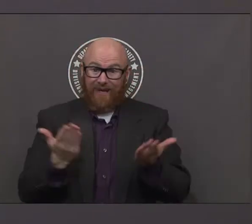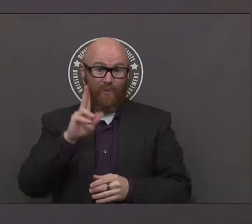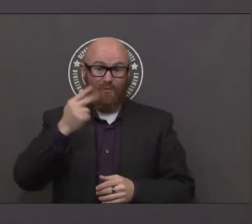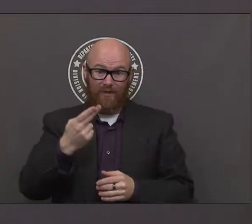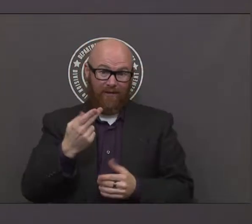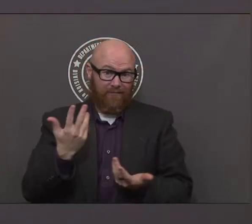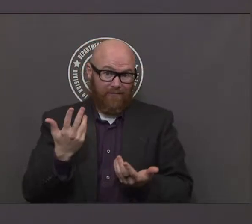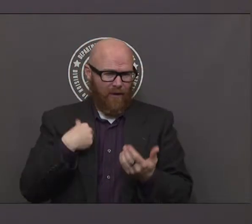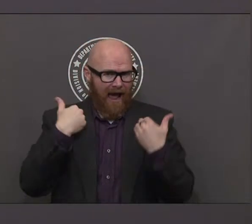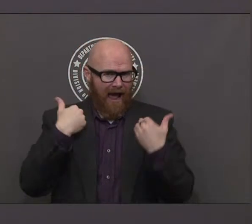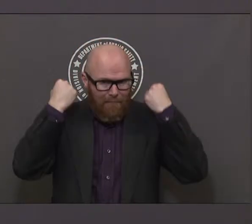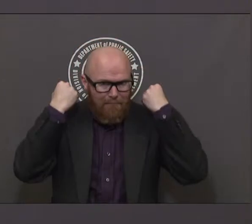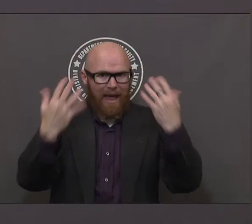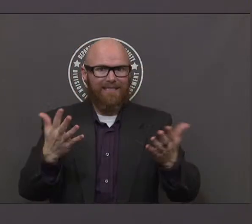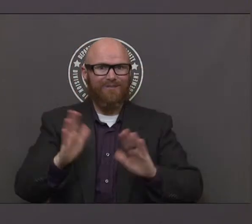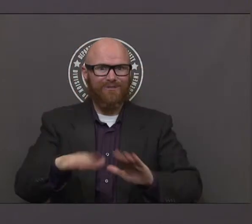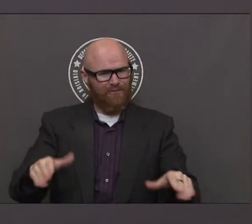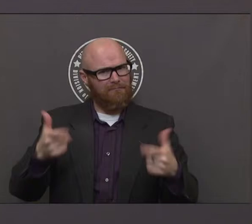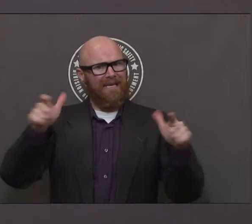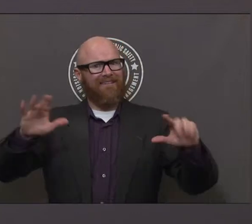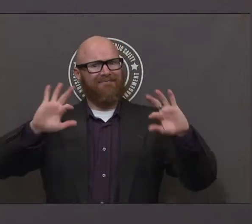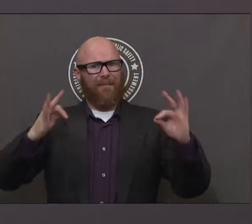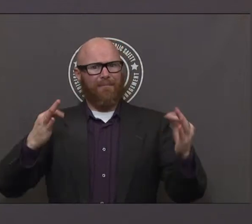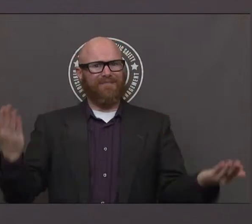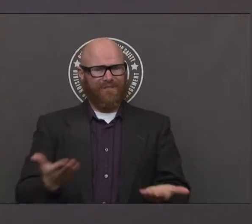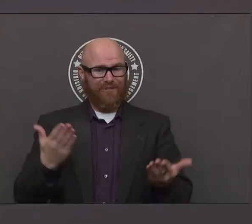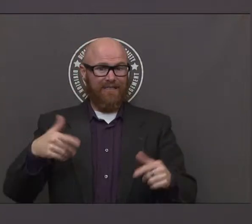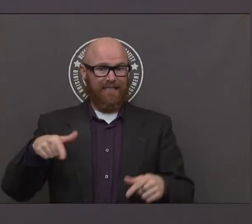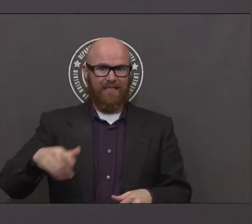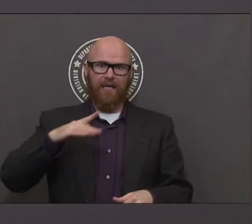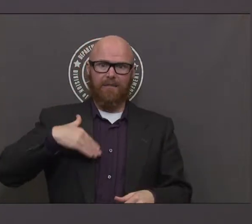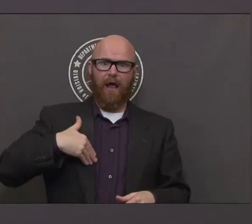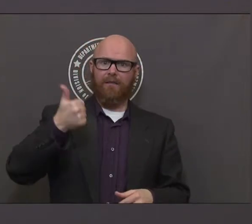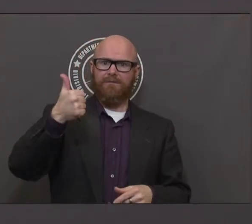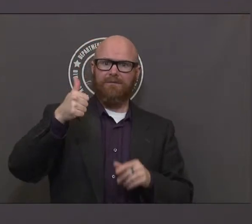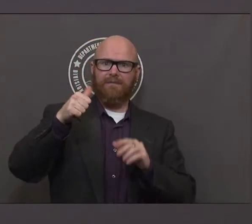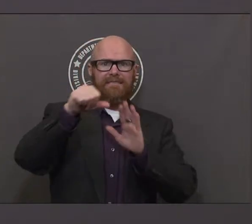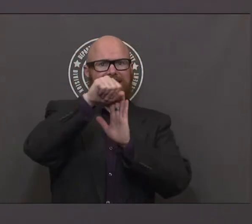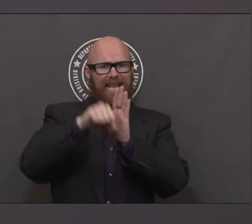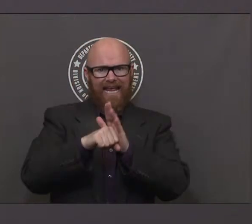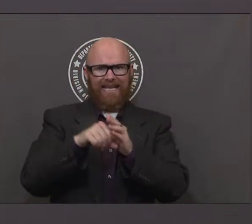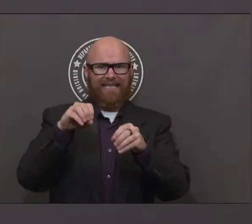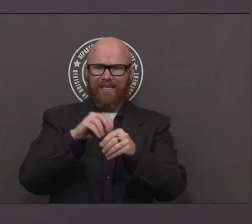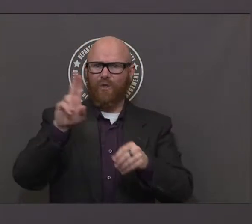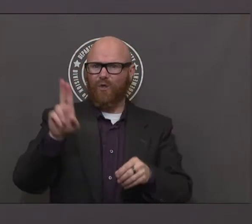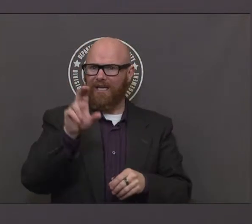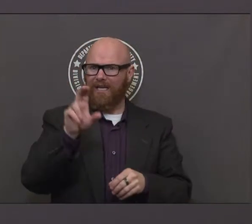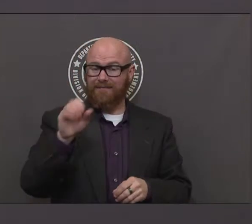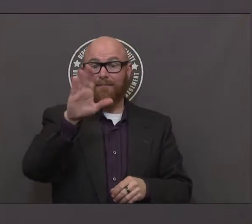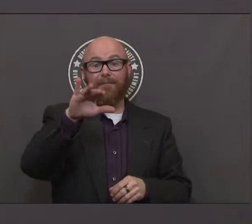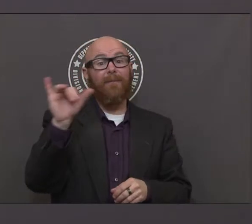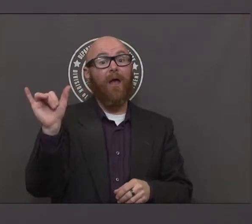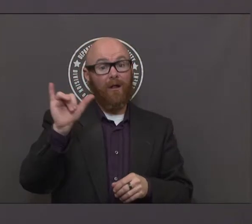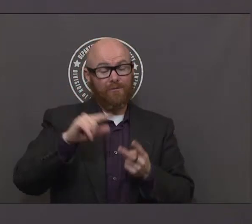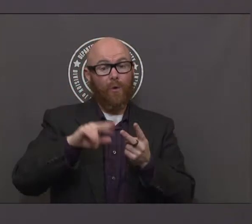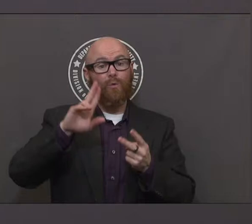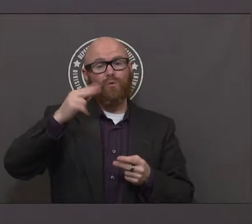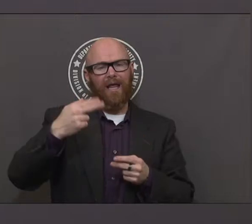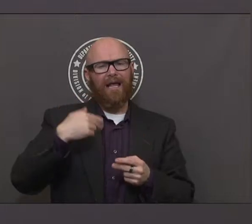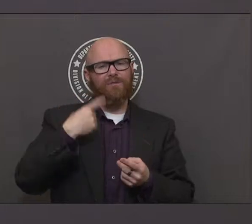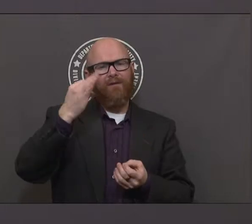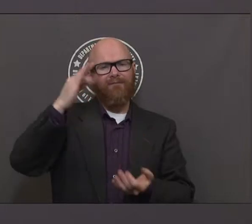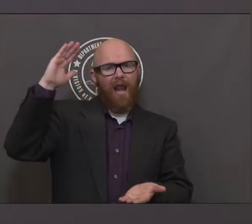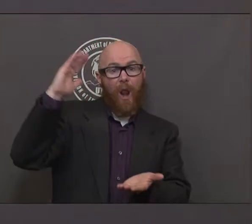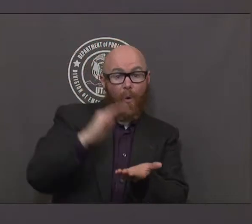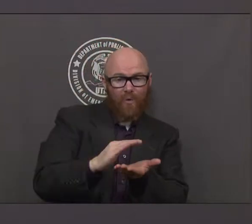really good thing, right? That we have the youngest. It also helps explain why we have some of the lowest mortality rates in the country,